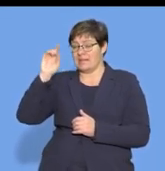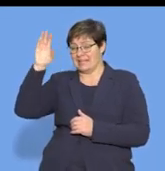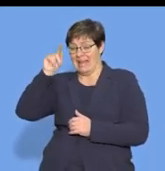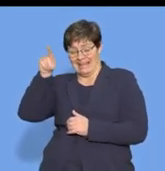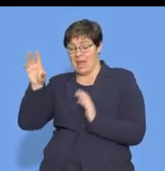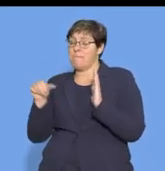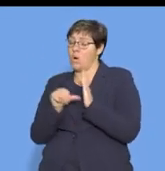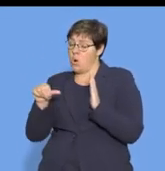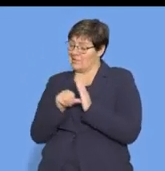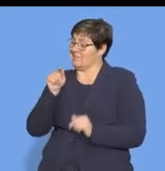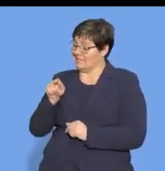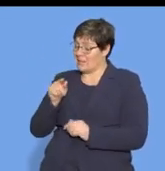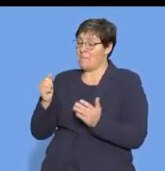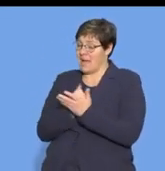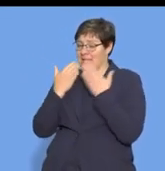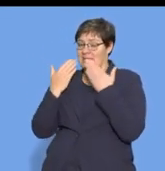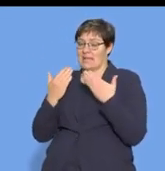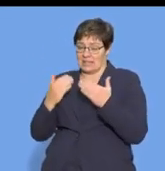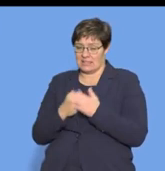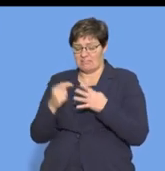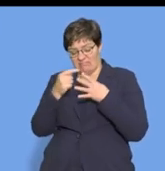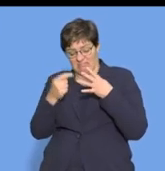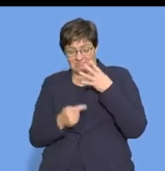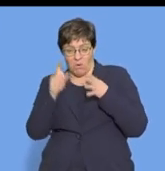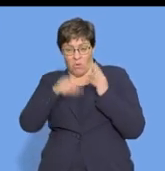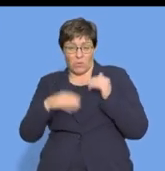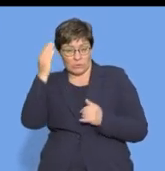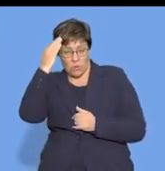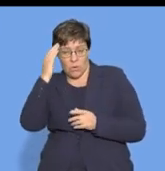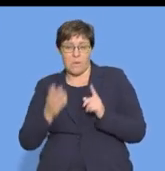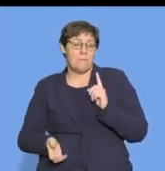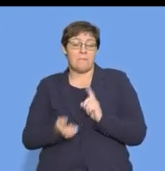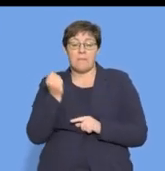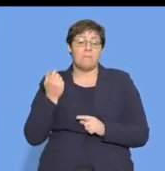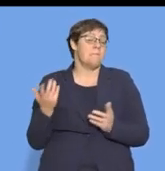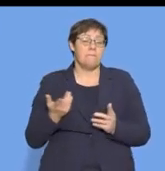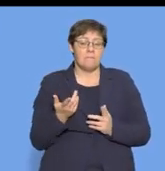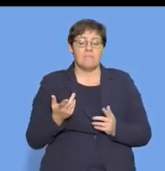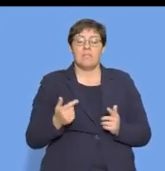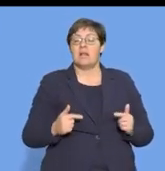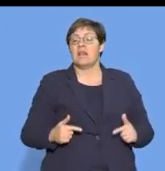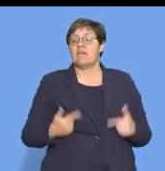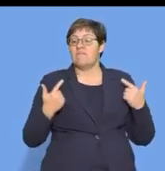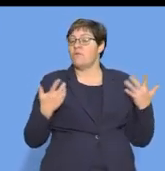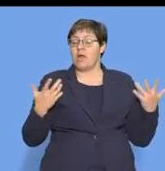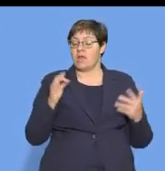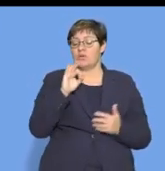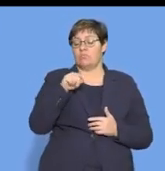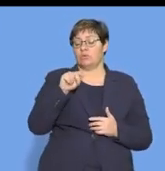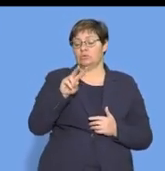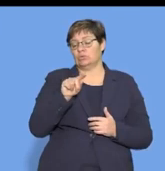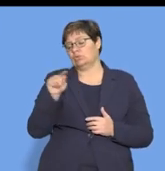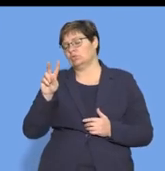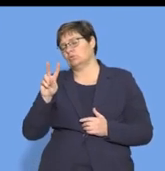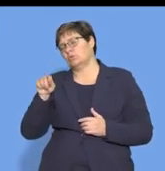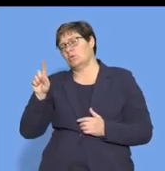very important one. You need to study, you need to know all the features. They were discovered, it was discovered that they lived